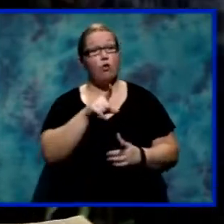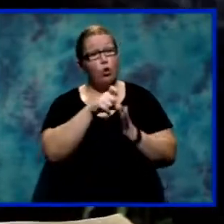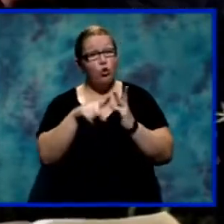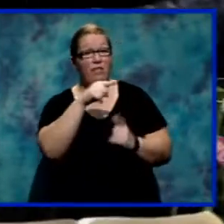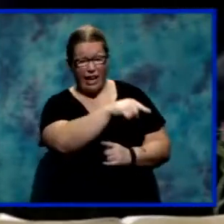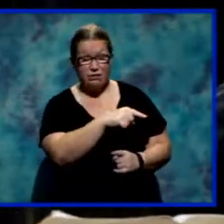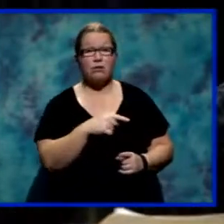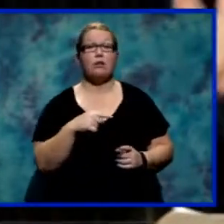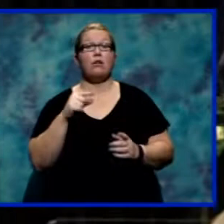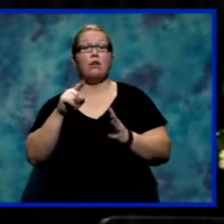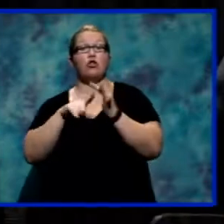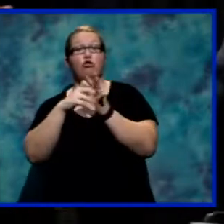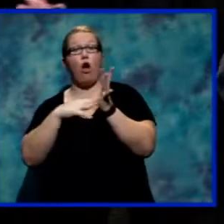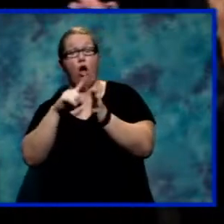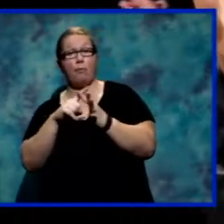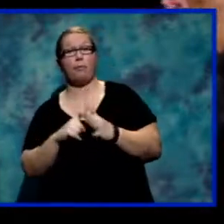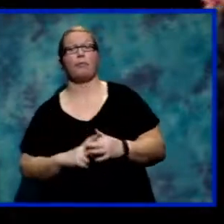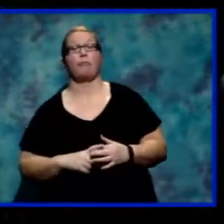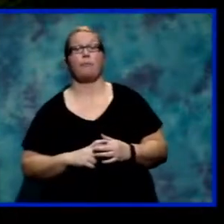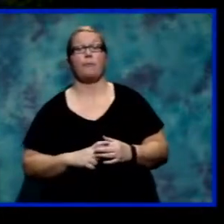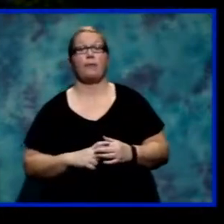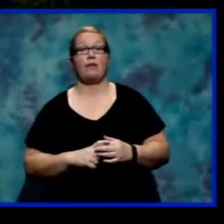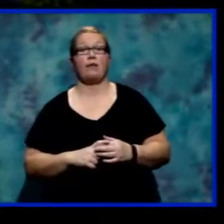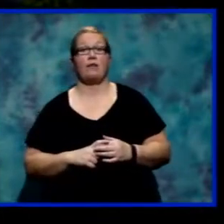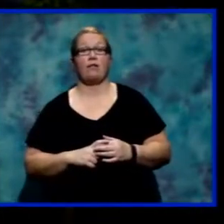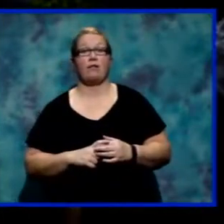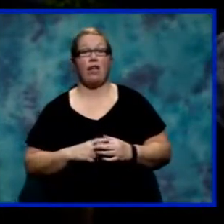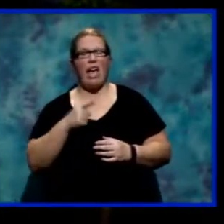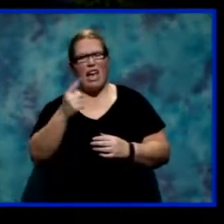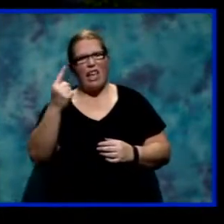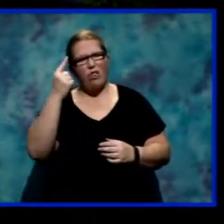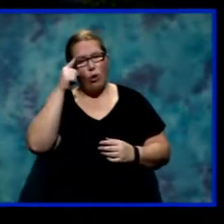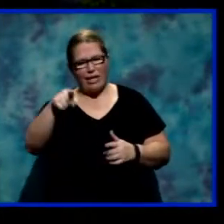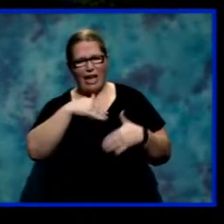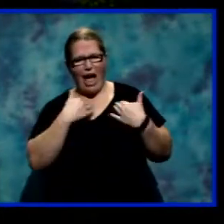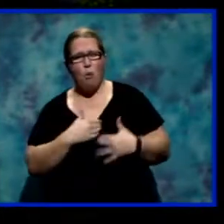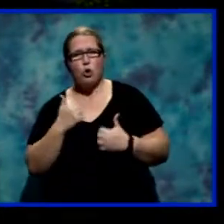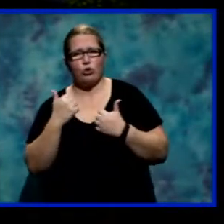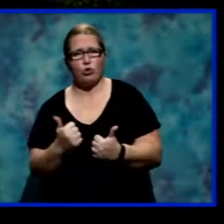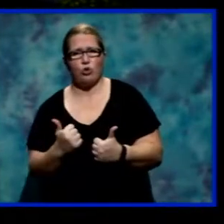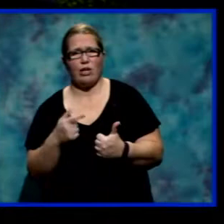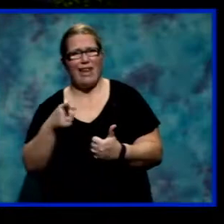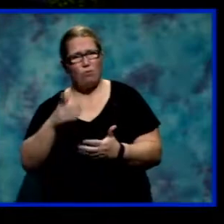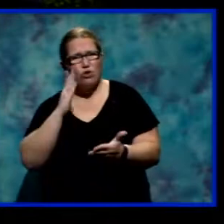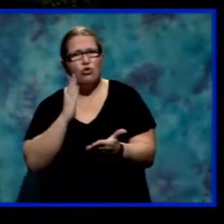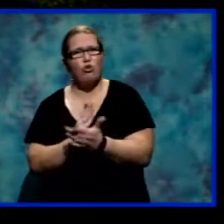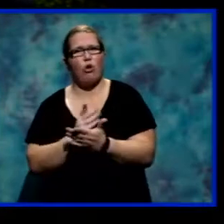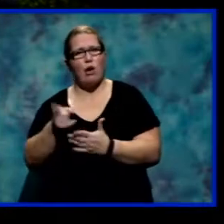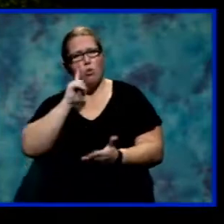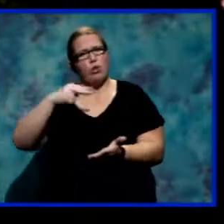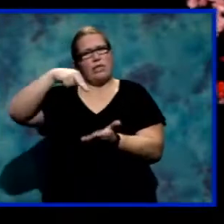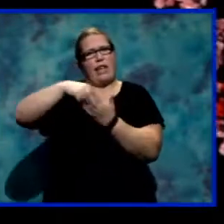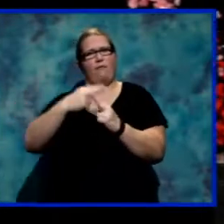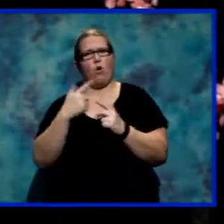I'll come, I'll come. And Jerome, he thought his heart was good. He was sure that he would stand for God